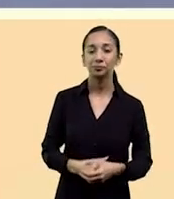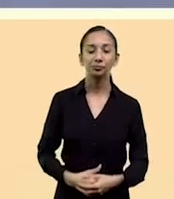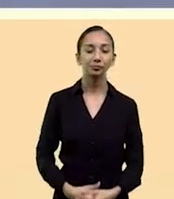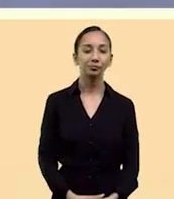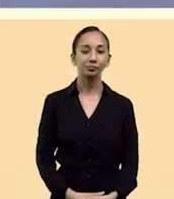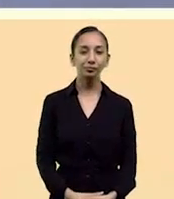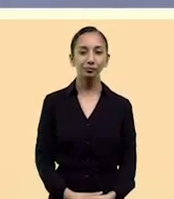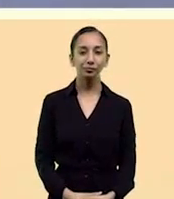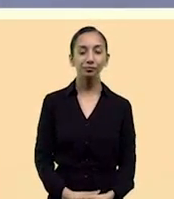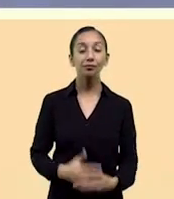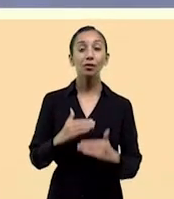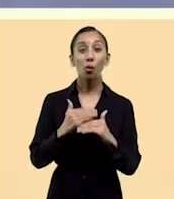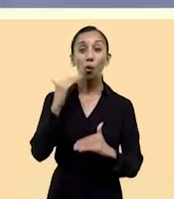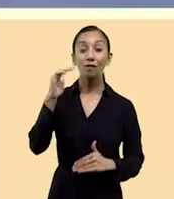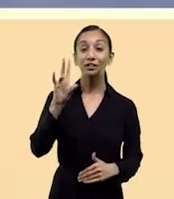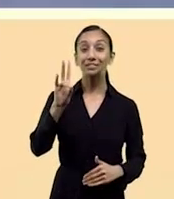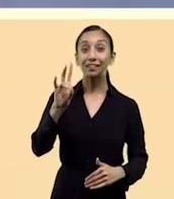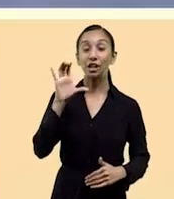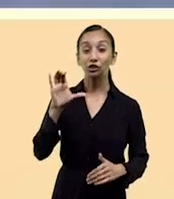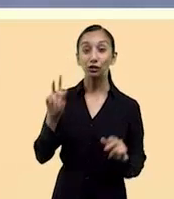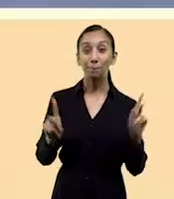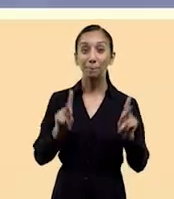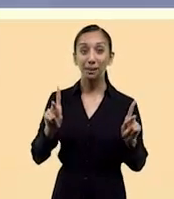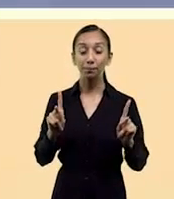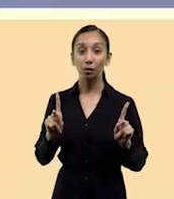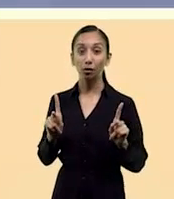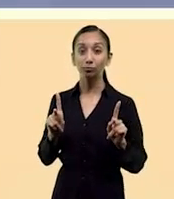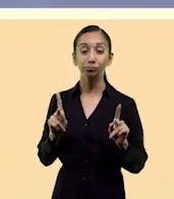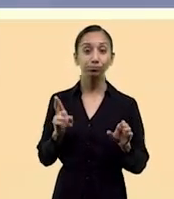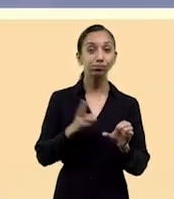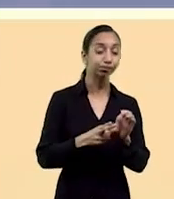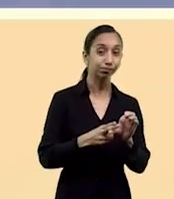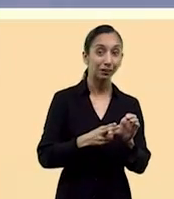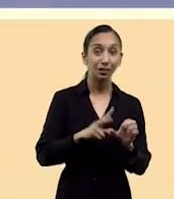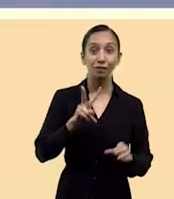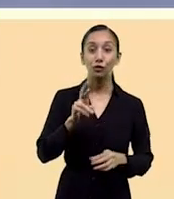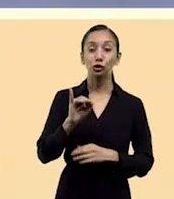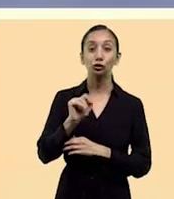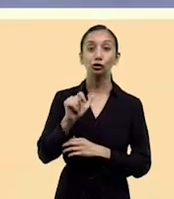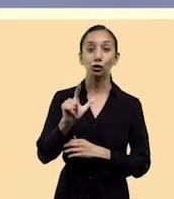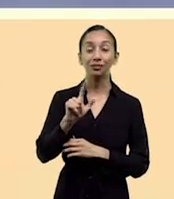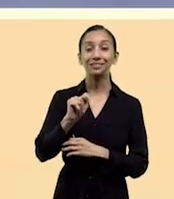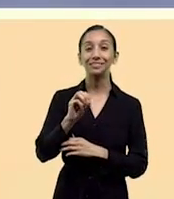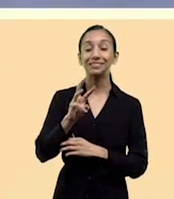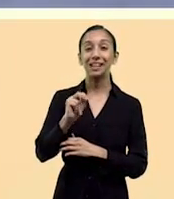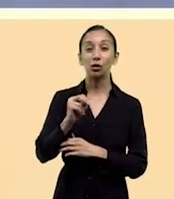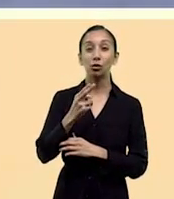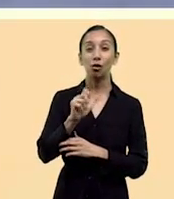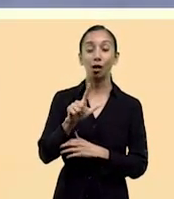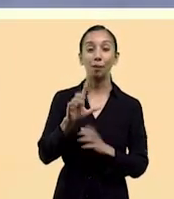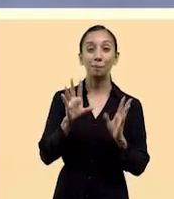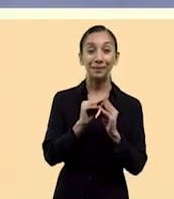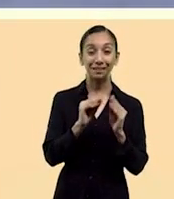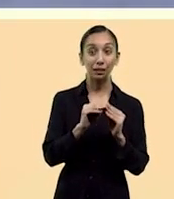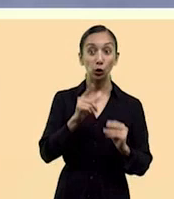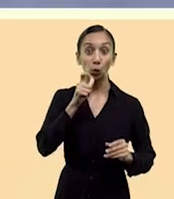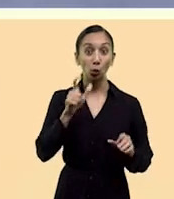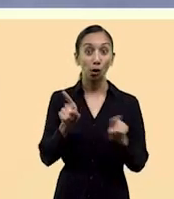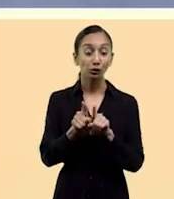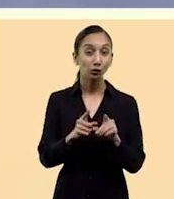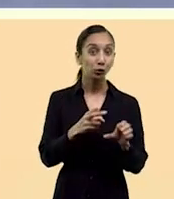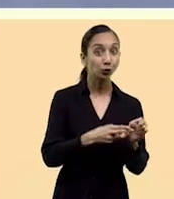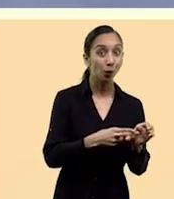We had over 700 people attend the virtual town hall meeting, in addition to the mayor, who also